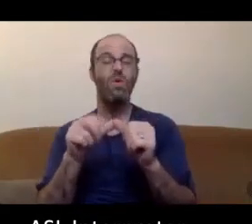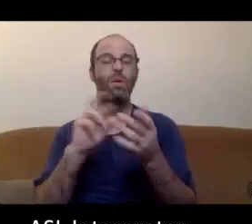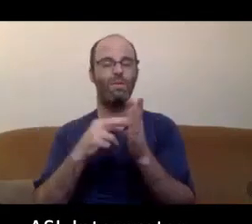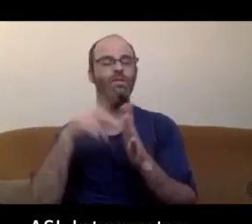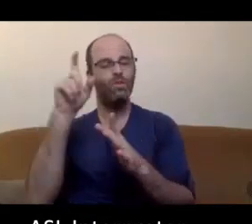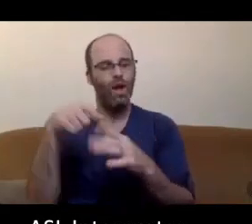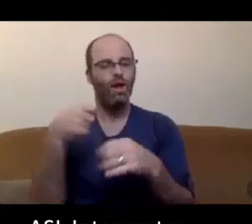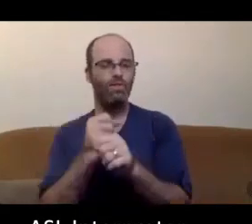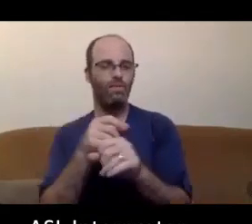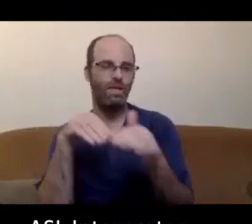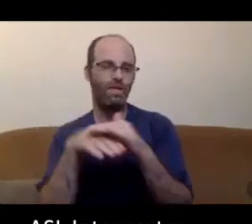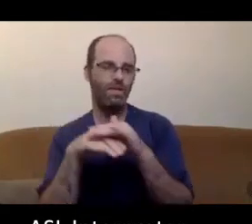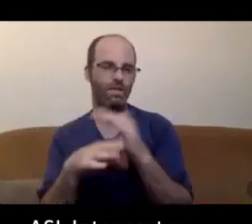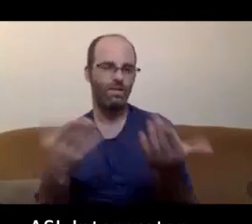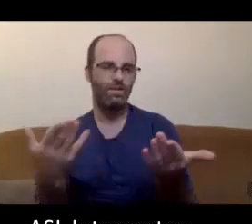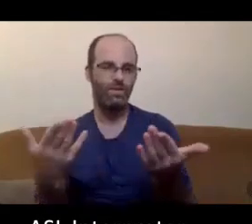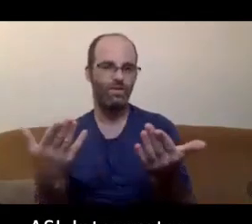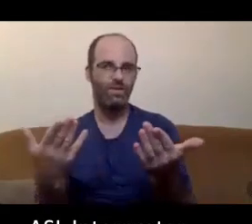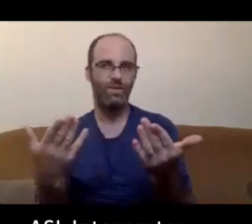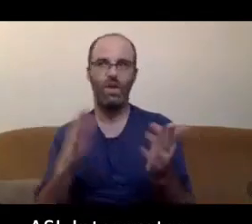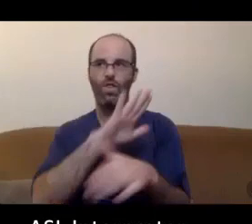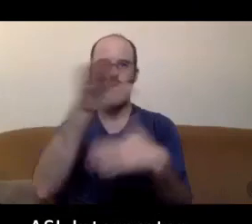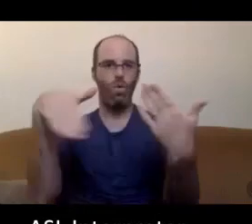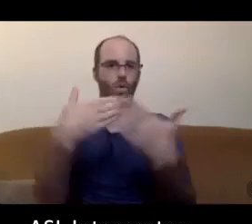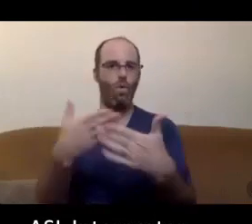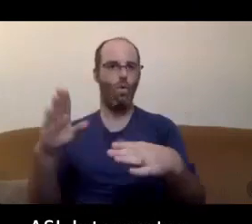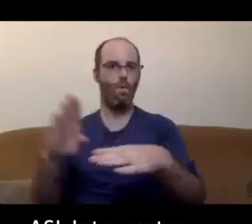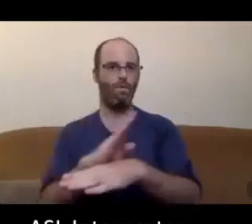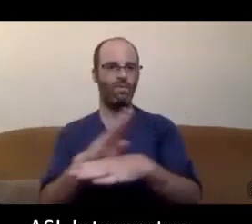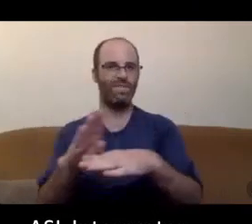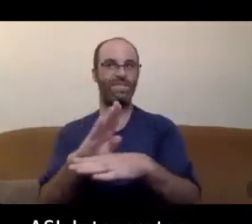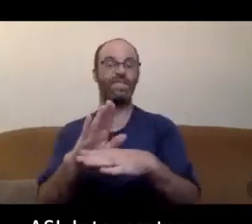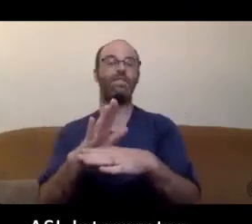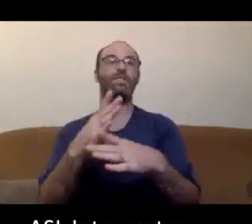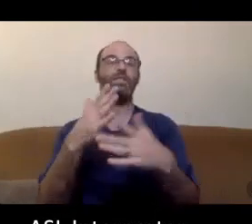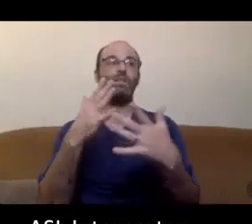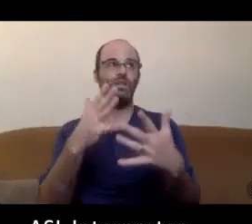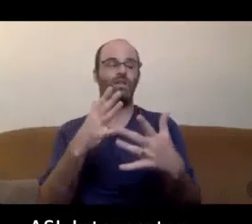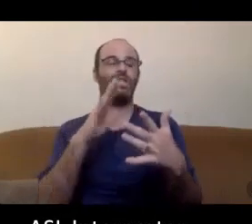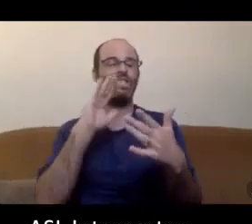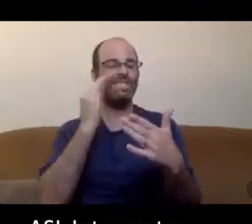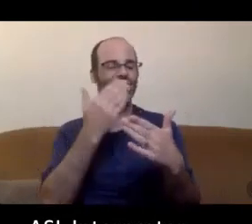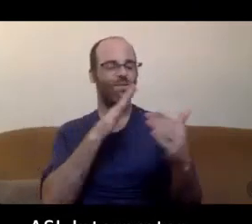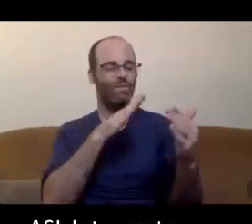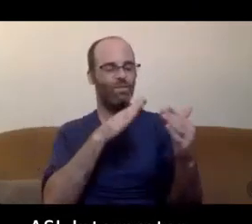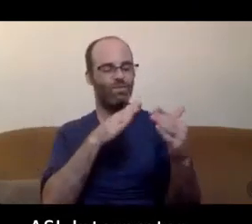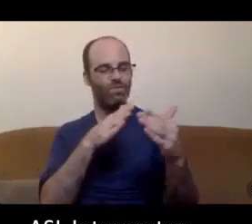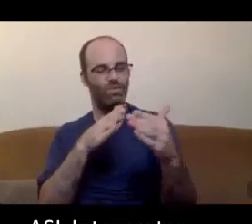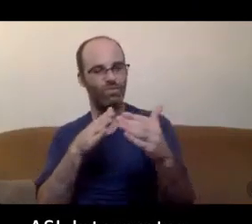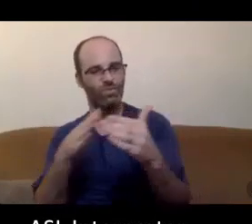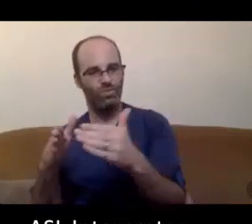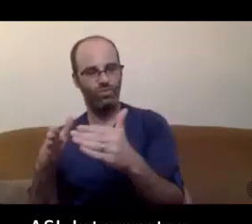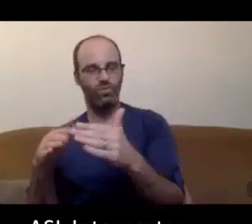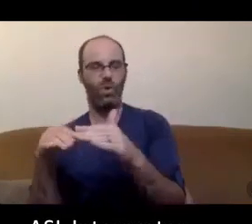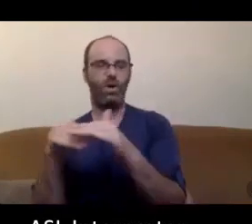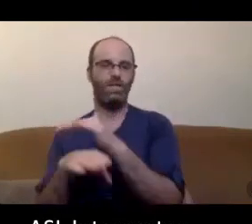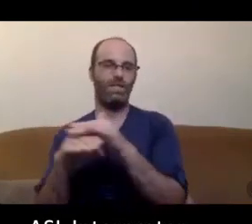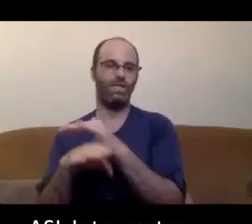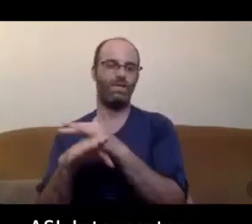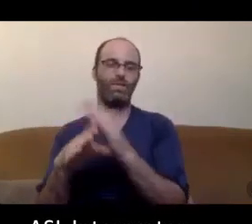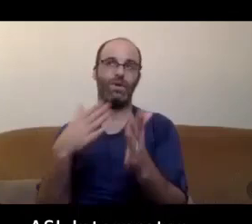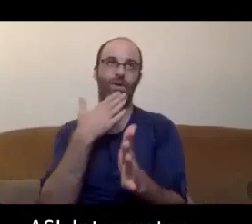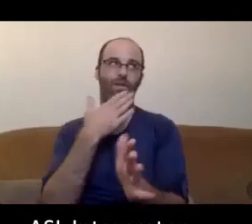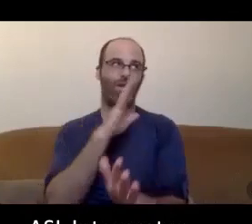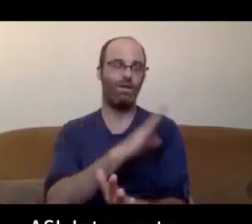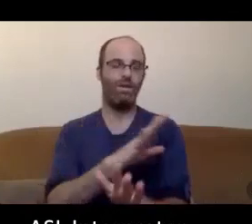the whole industry seems to be thankfully moving in that direction. Especially like we talked about safety tools earlier. It seems like you can't release a game